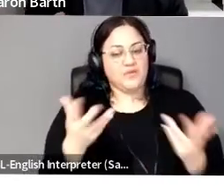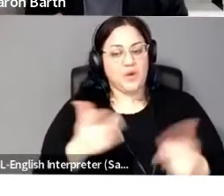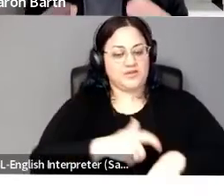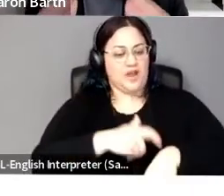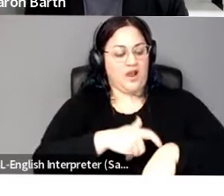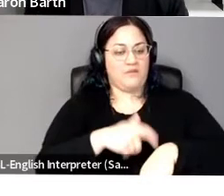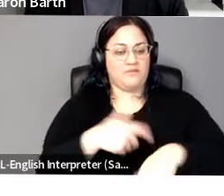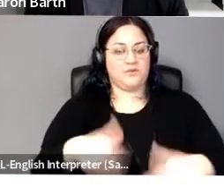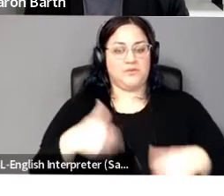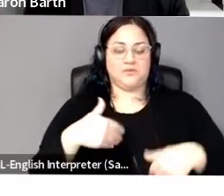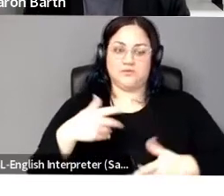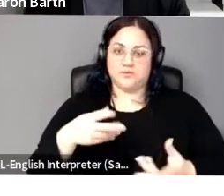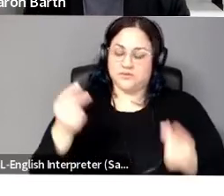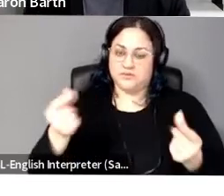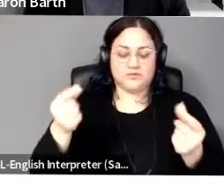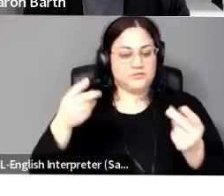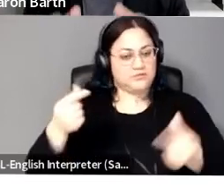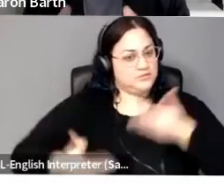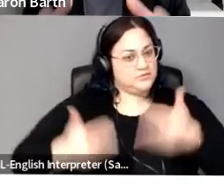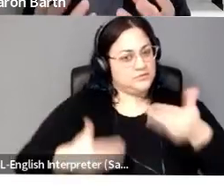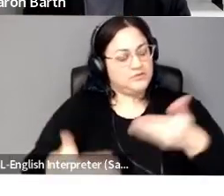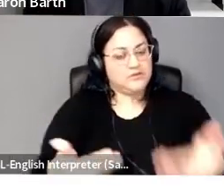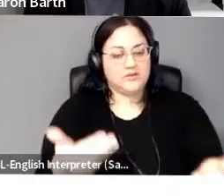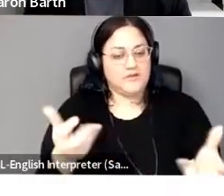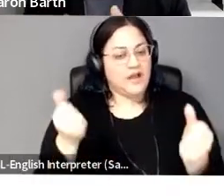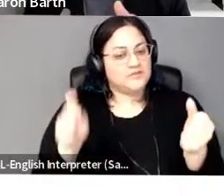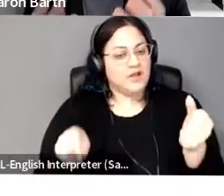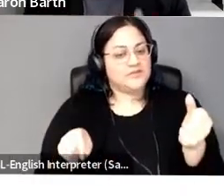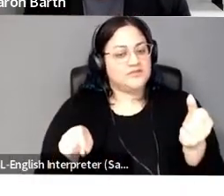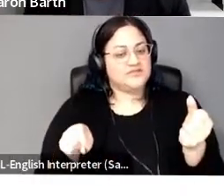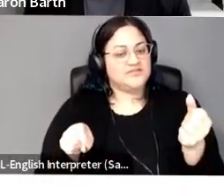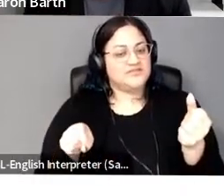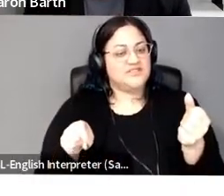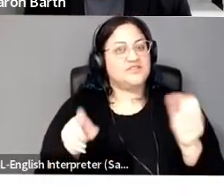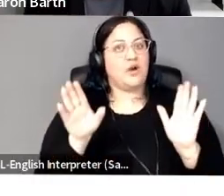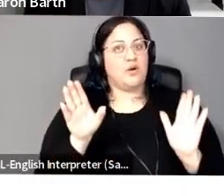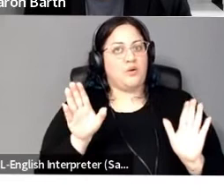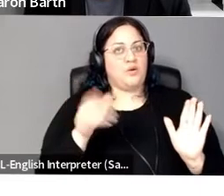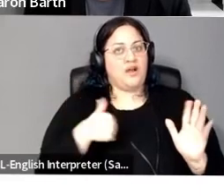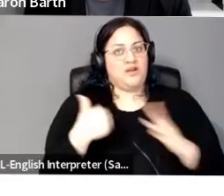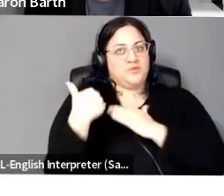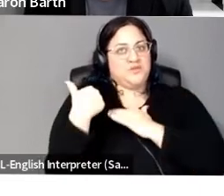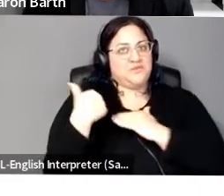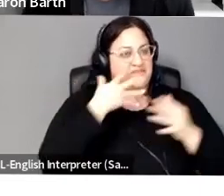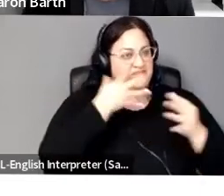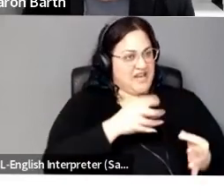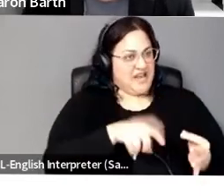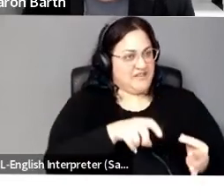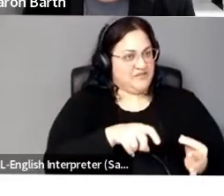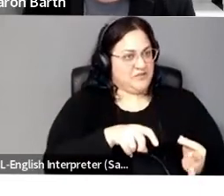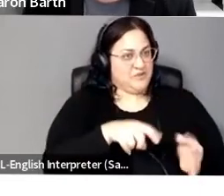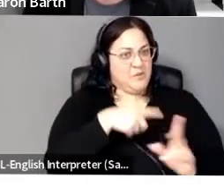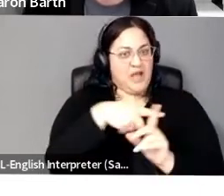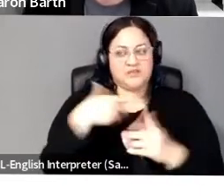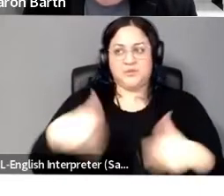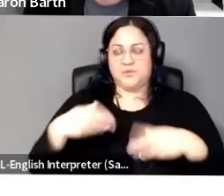make this decision. So this feels like an untenable situation, right? It feels like